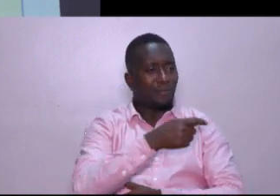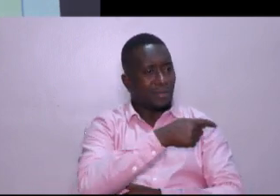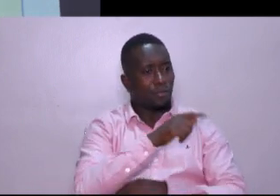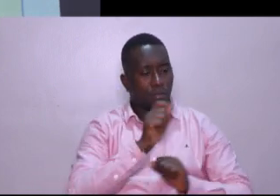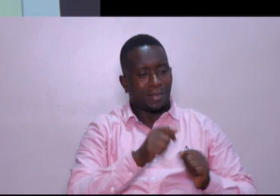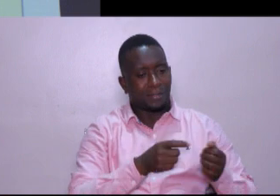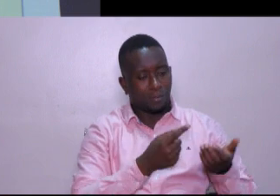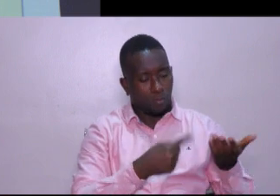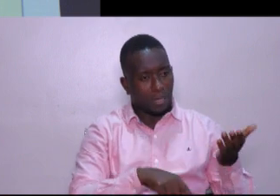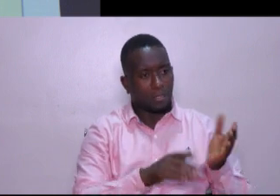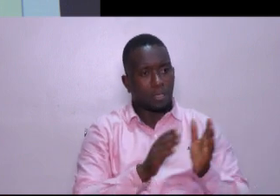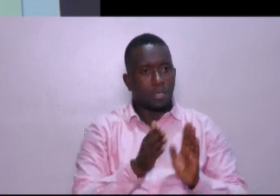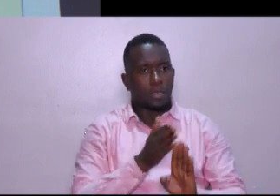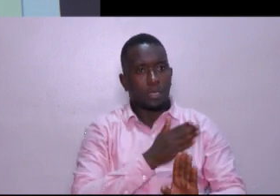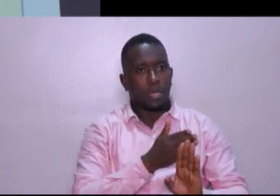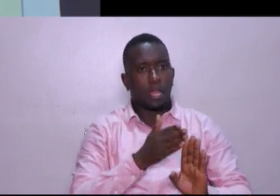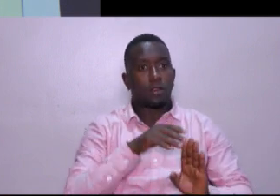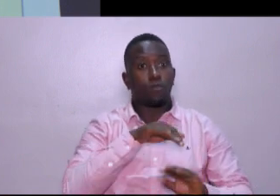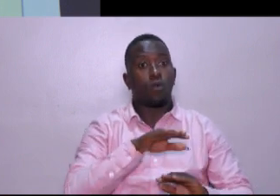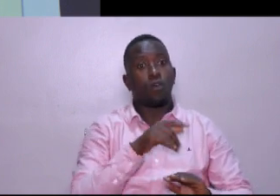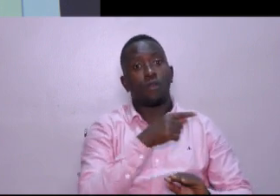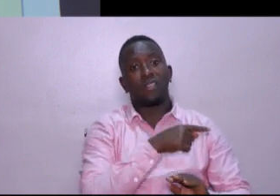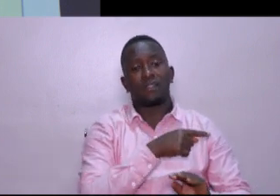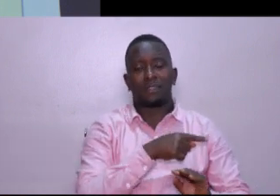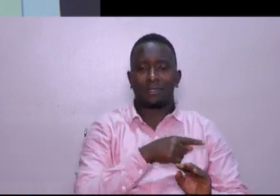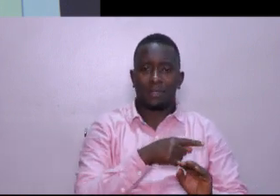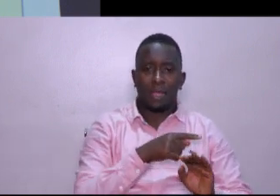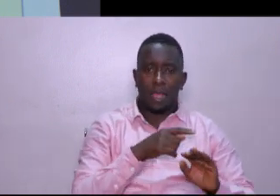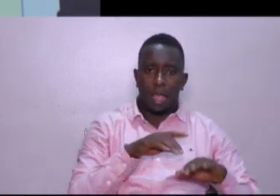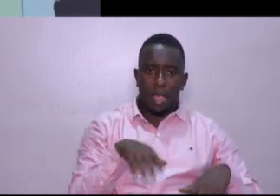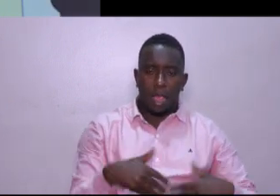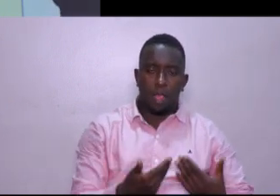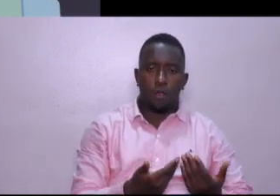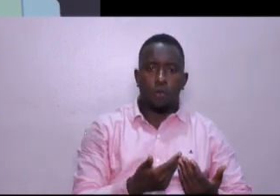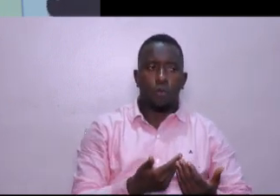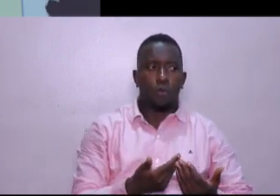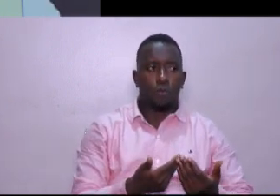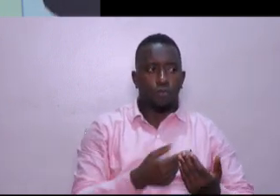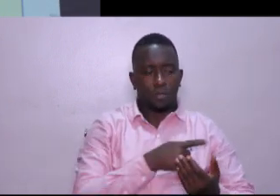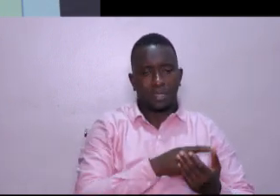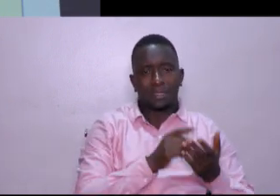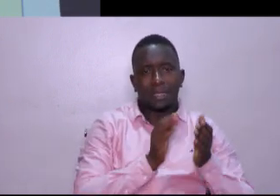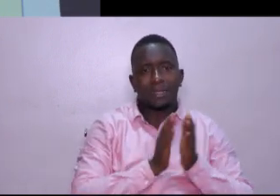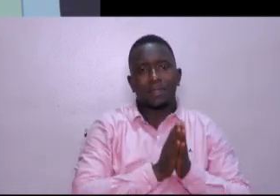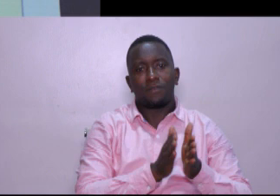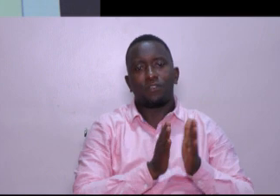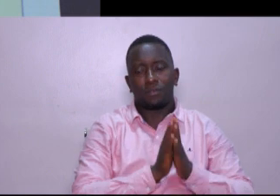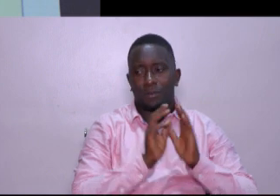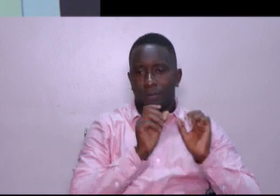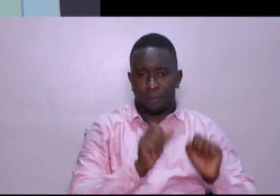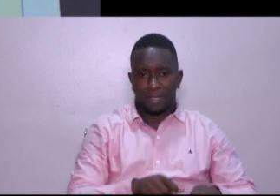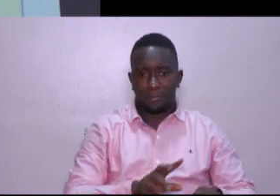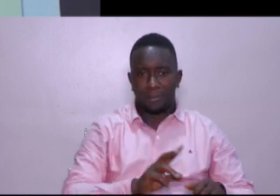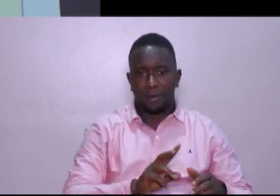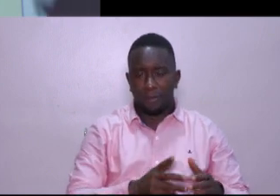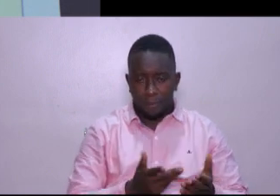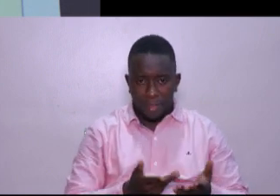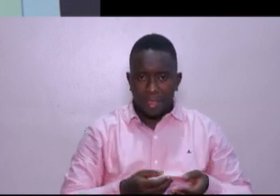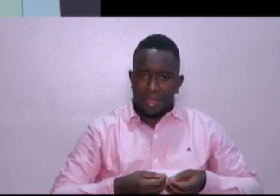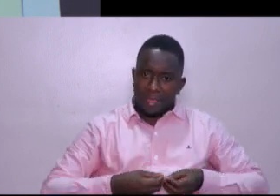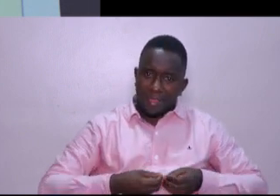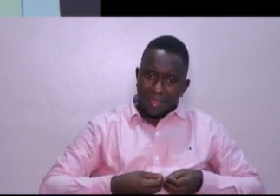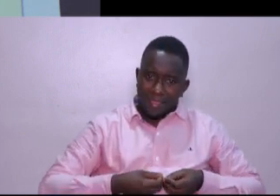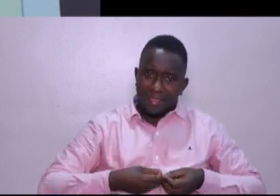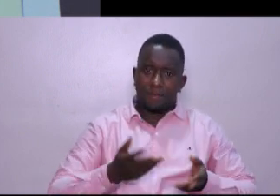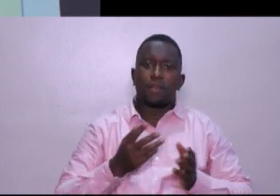but we thought it wise that this definition has to be also uttered out in